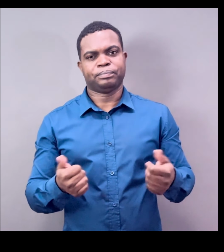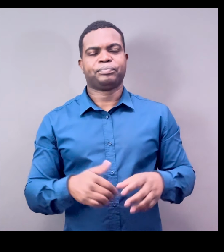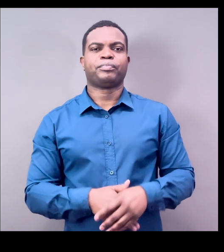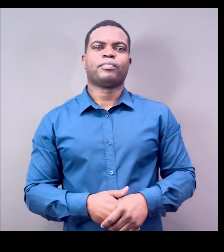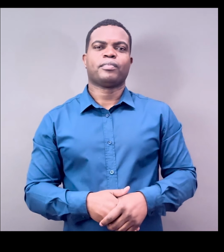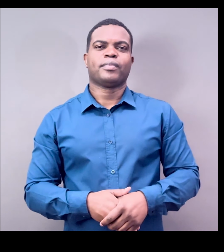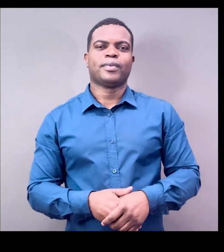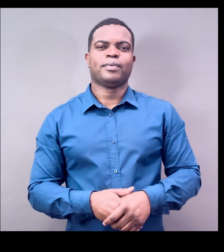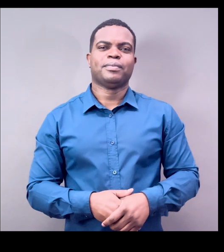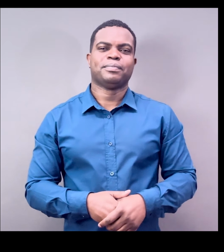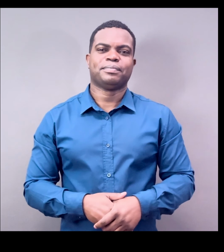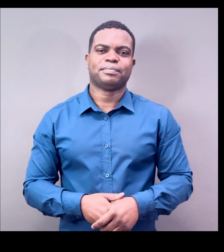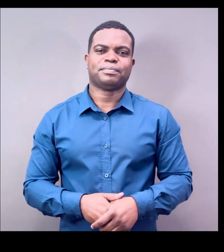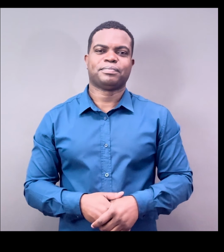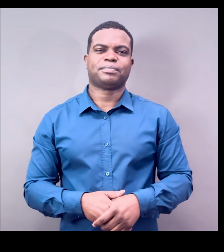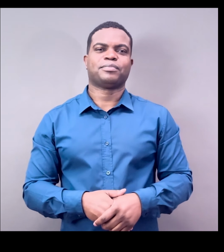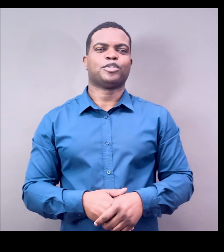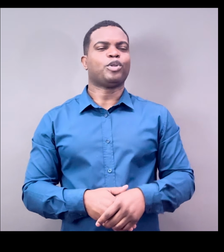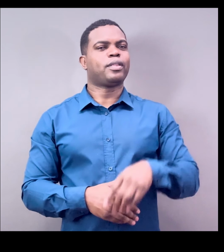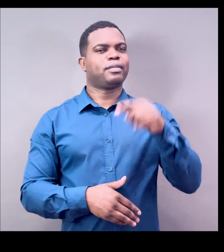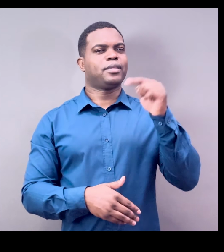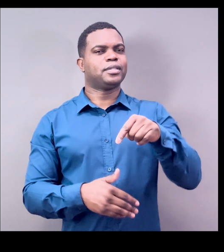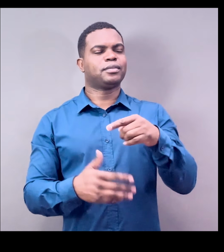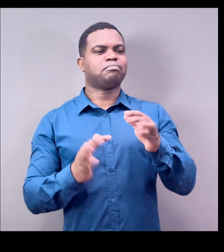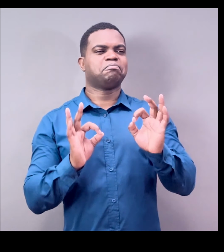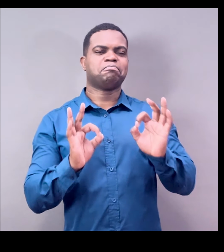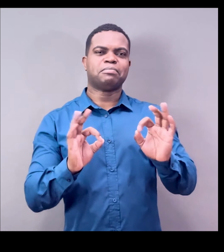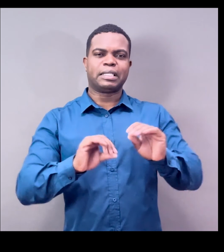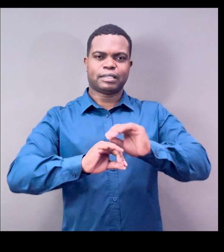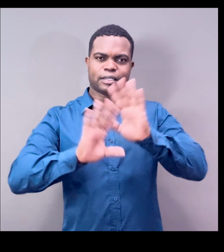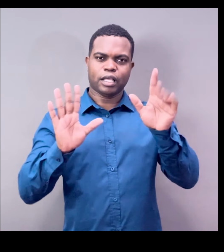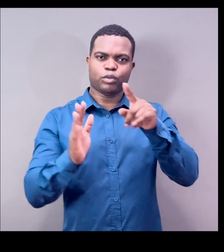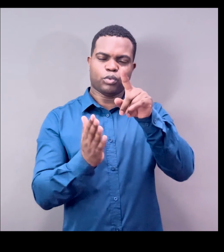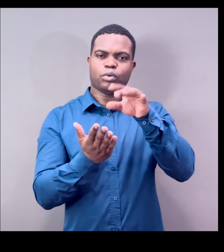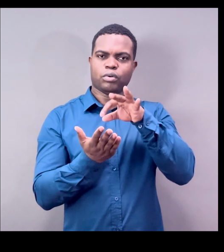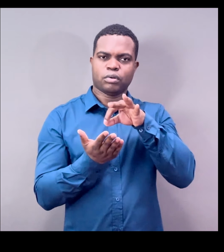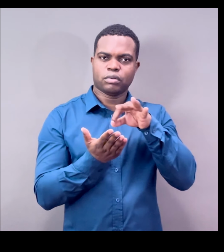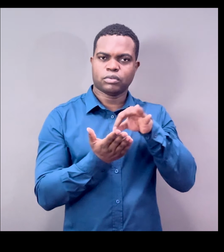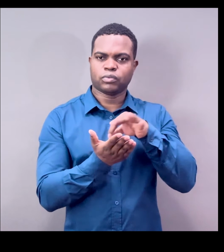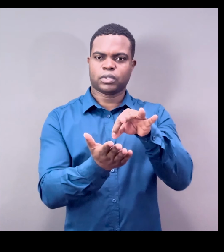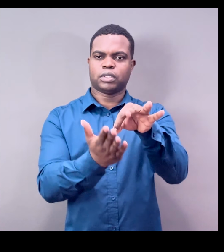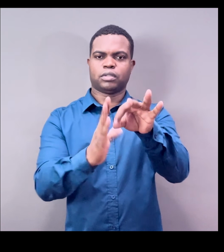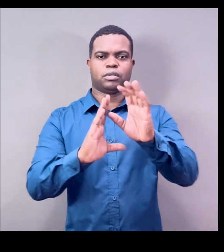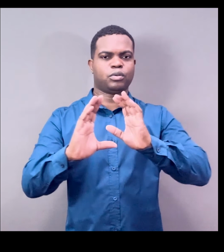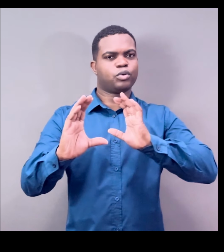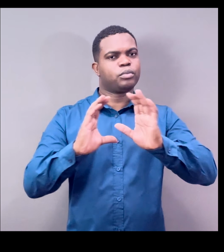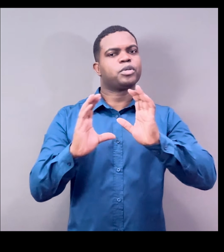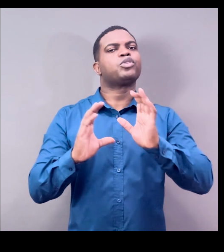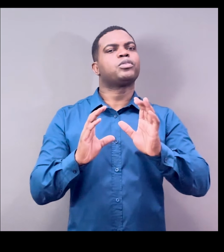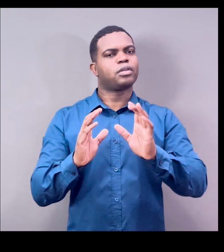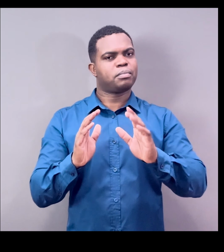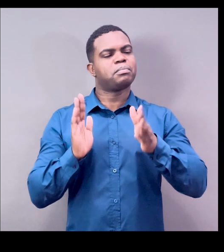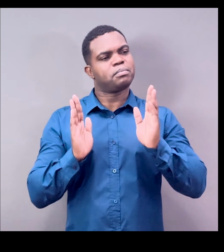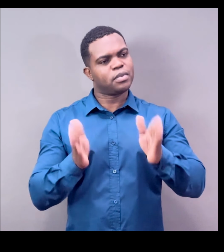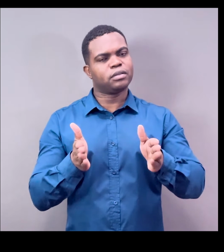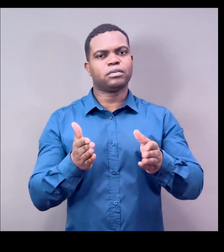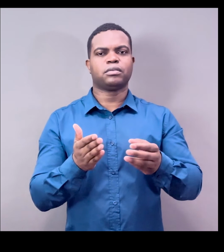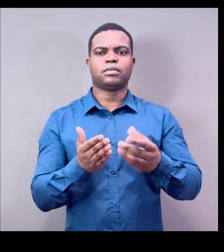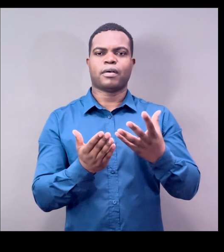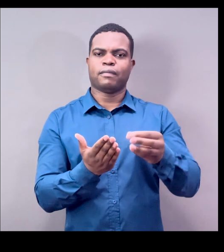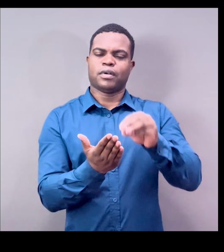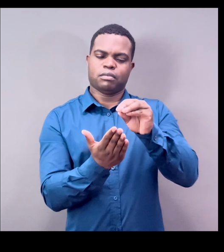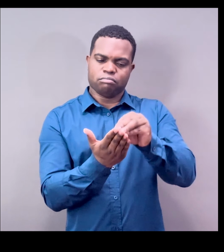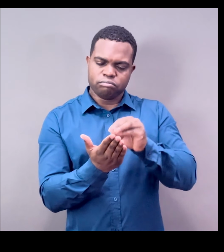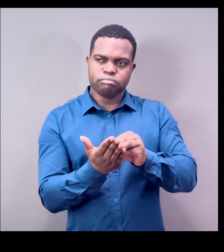effort. So communication strategies often involve keeping them informed and seeking